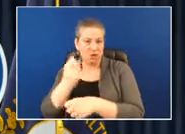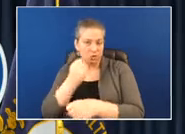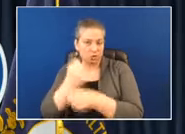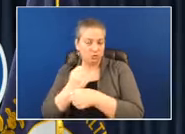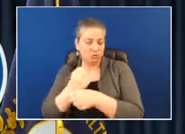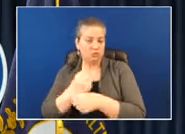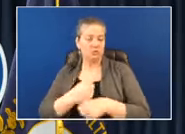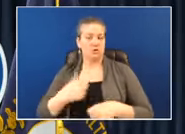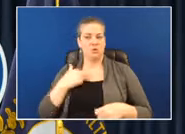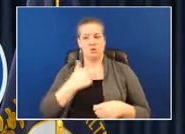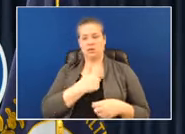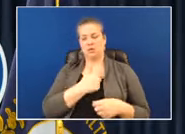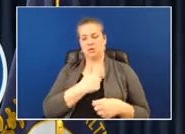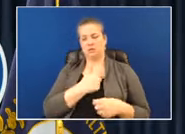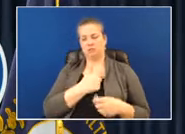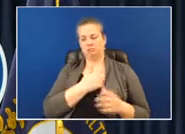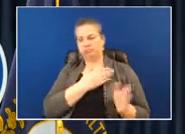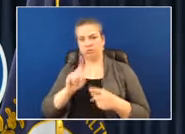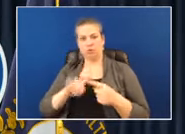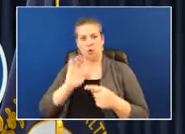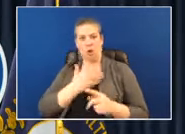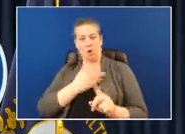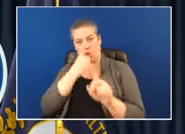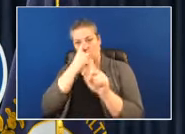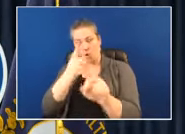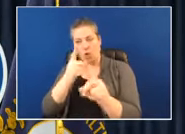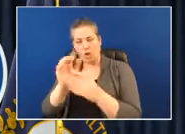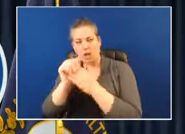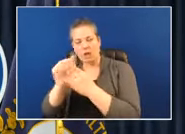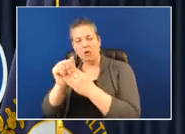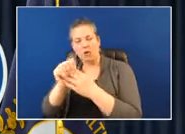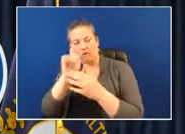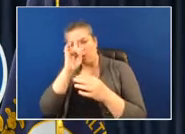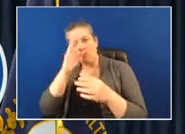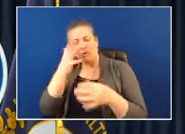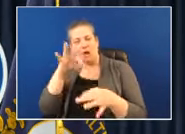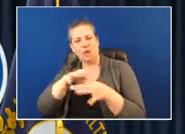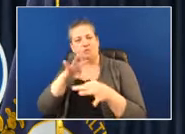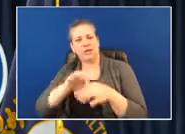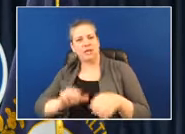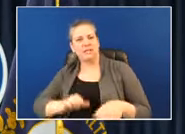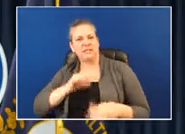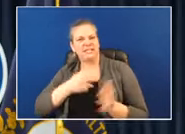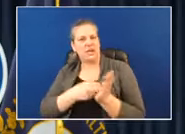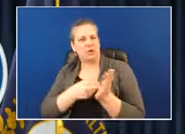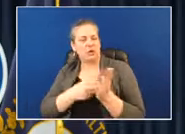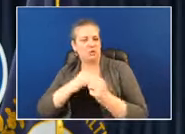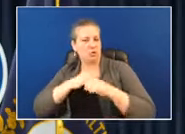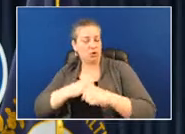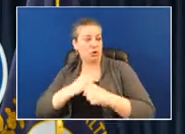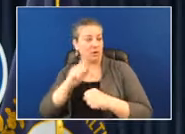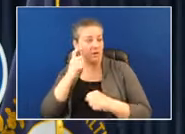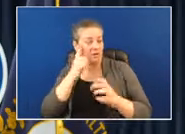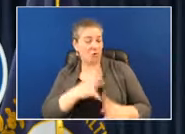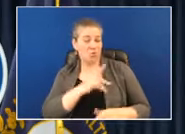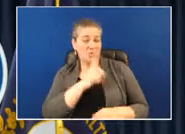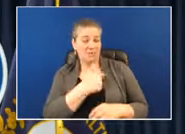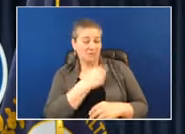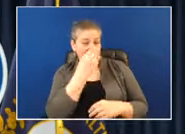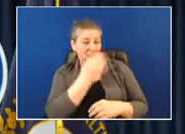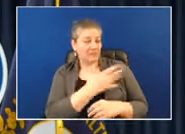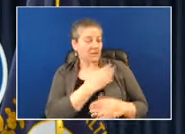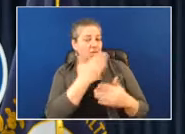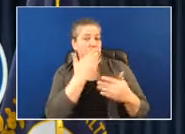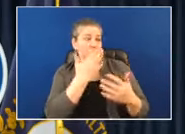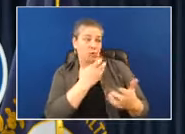towards our goal of becoming the leader in election integrity and security. Governor, I'd be remiss if I didn't take a moment to thank some of my